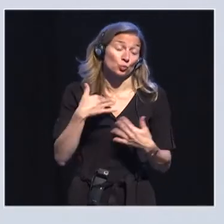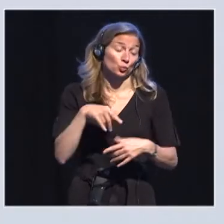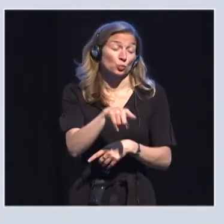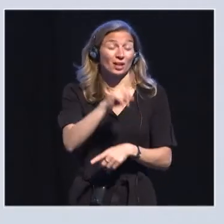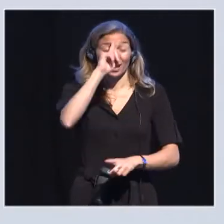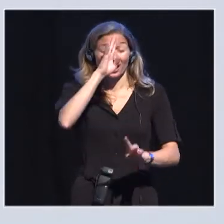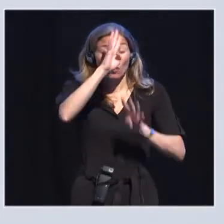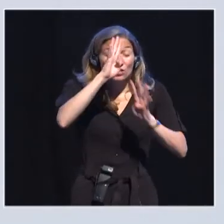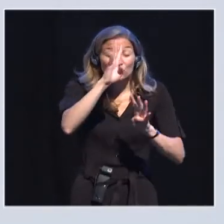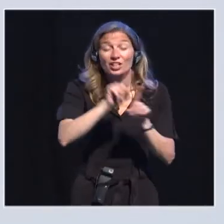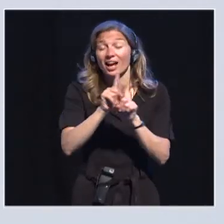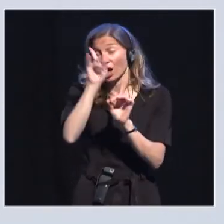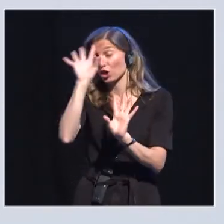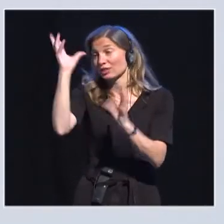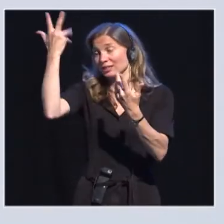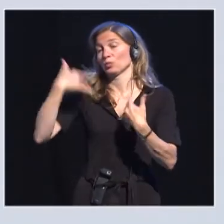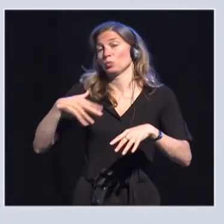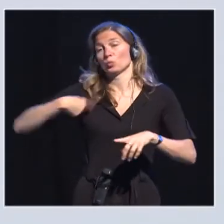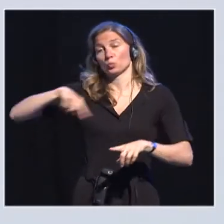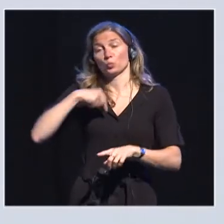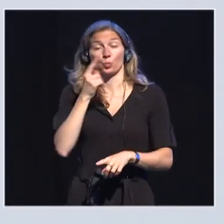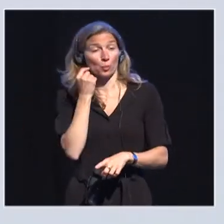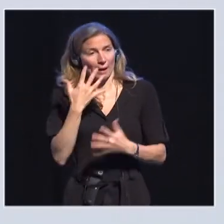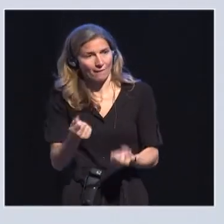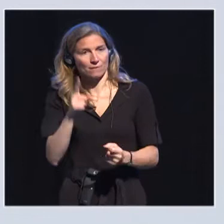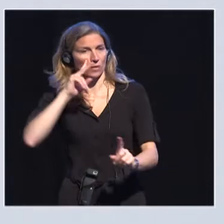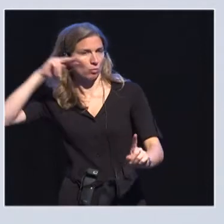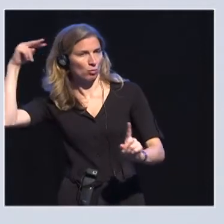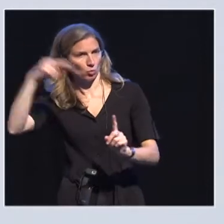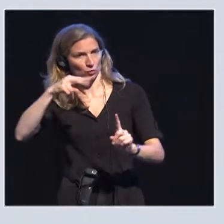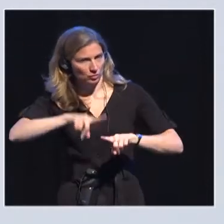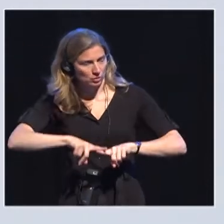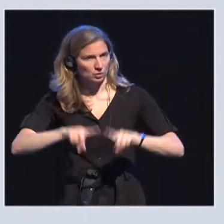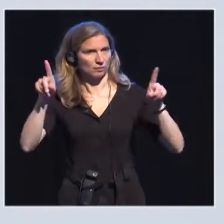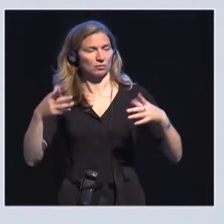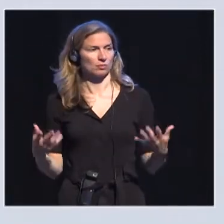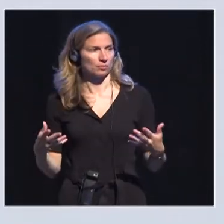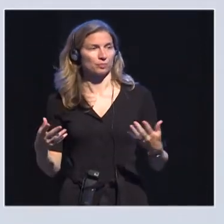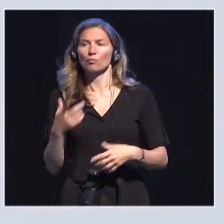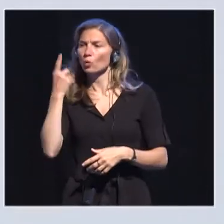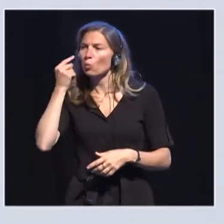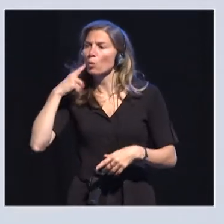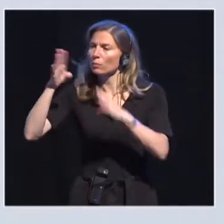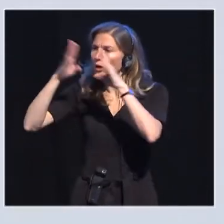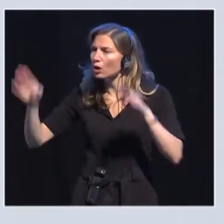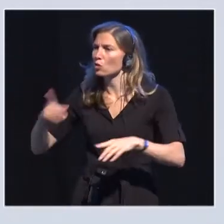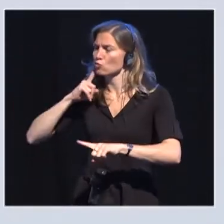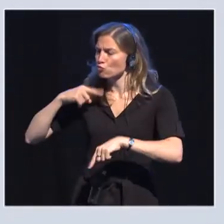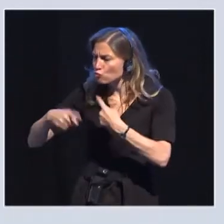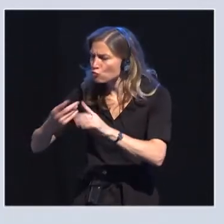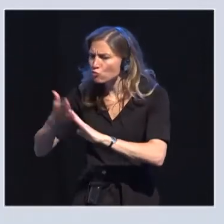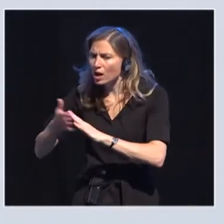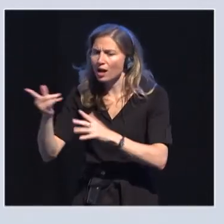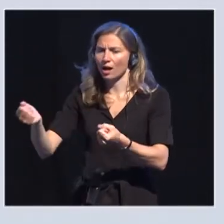regardless of how you look at it, women, we have a different point of view with how a woman runs the home, she cooks, she cleans, she carries